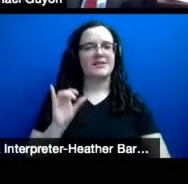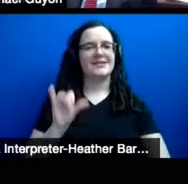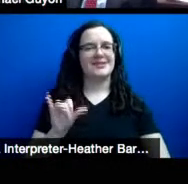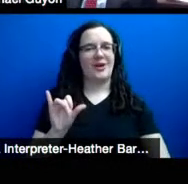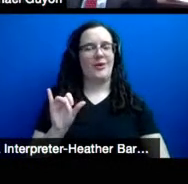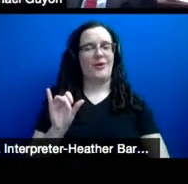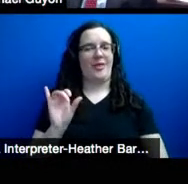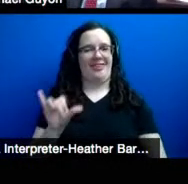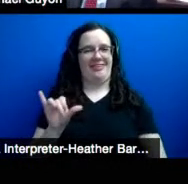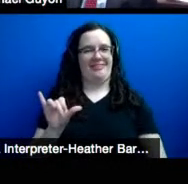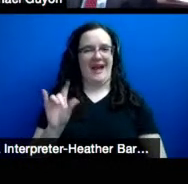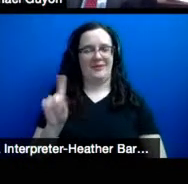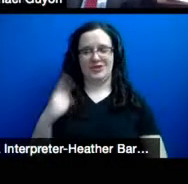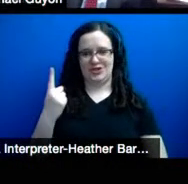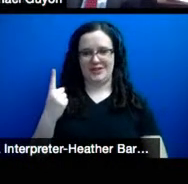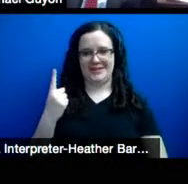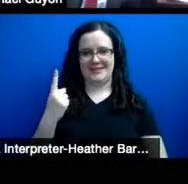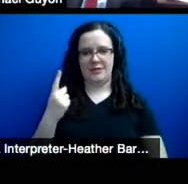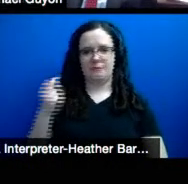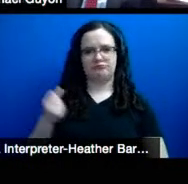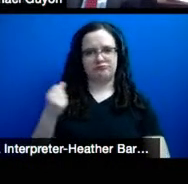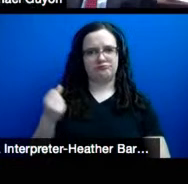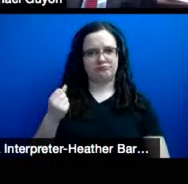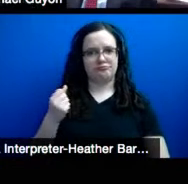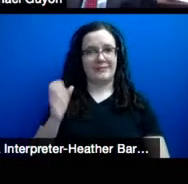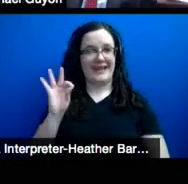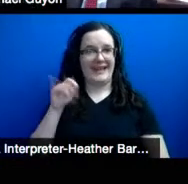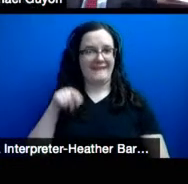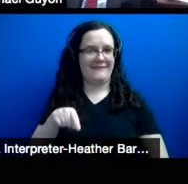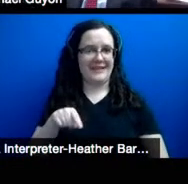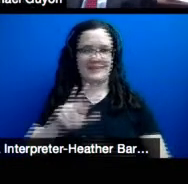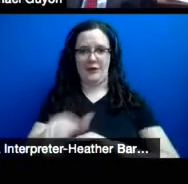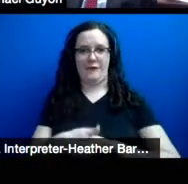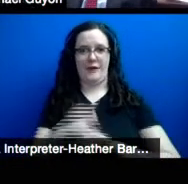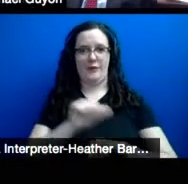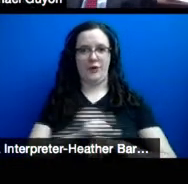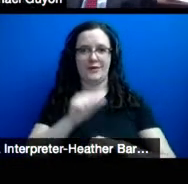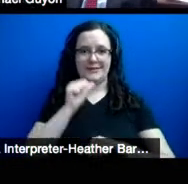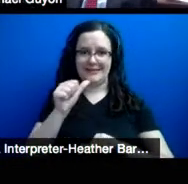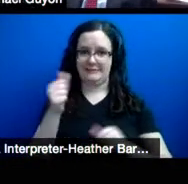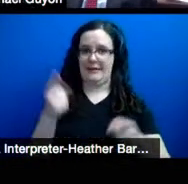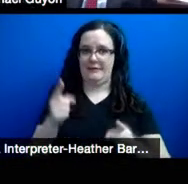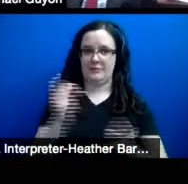this didn't get approved. I appreciate that. Again, I think